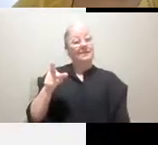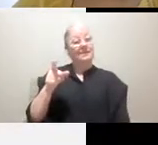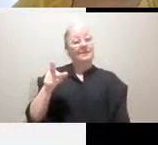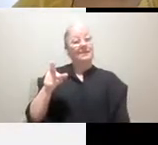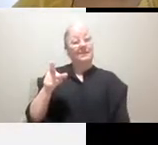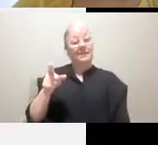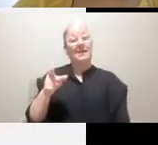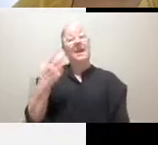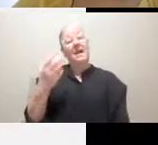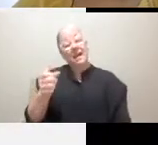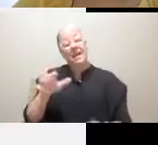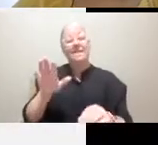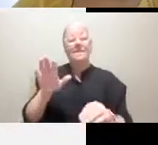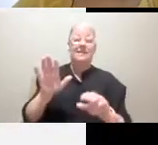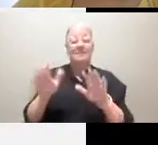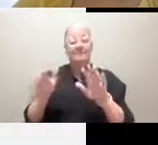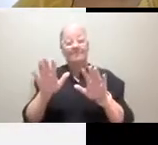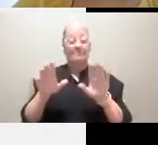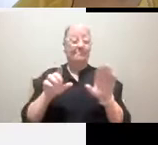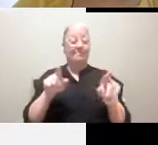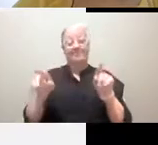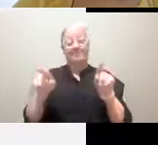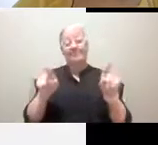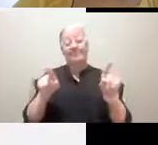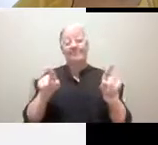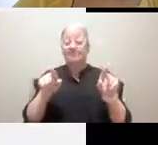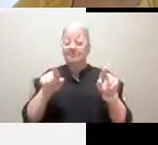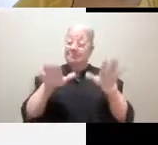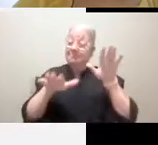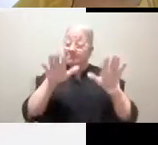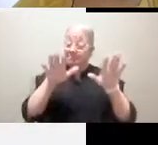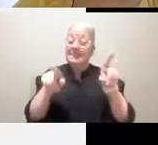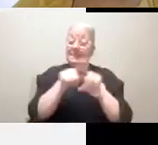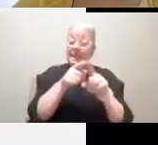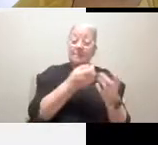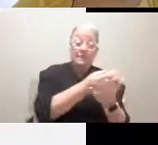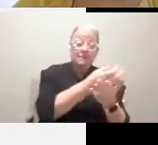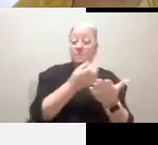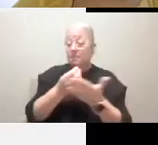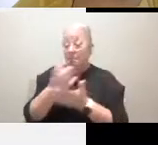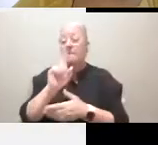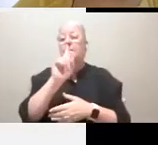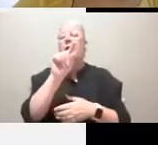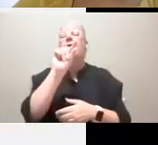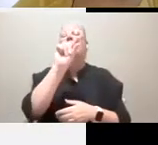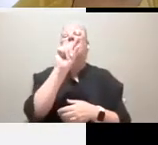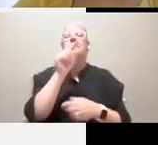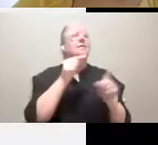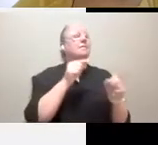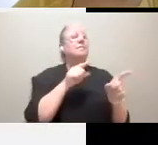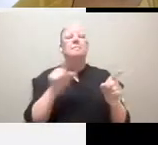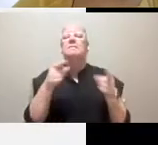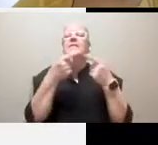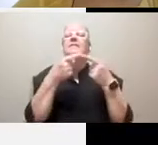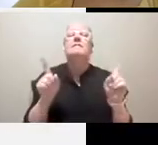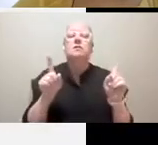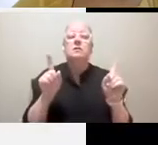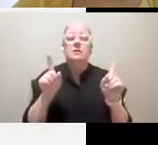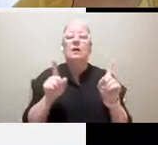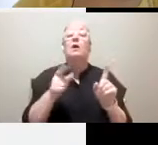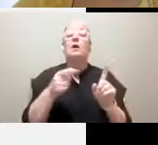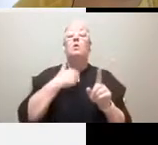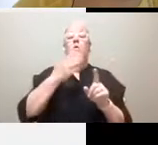information, but of course a little bit different. So we had to harmonize them and see that at least they don't